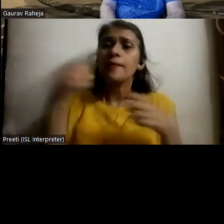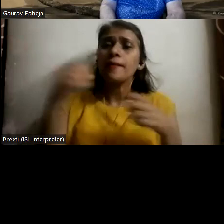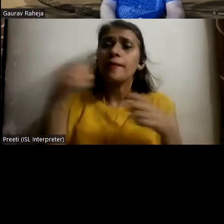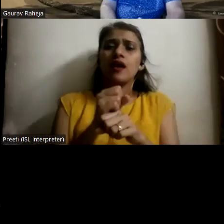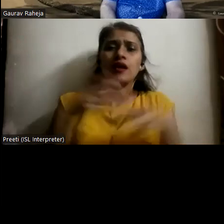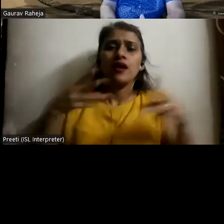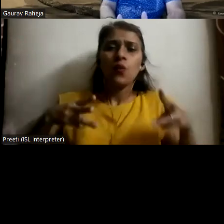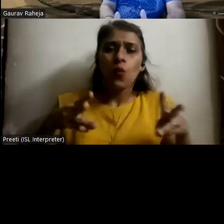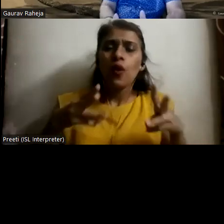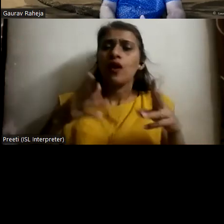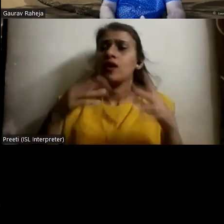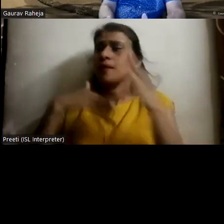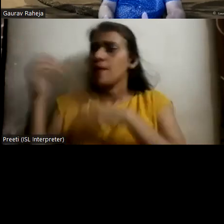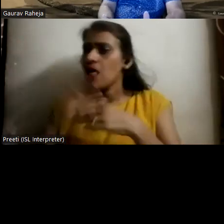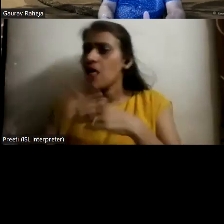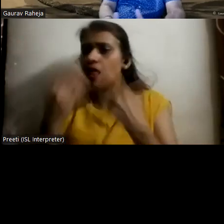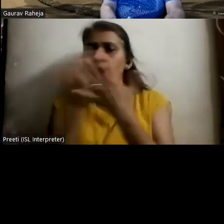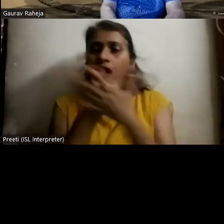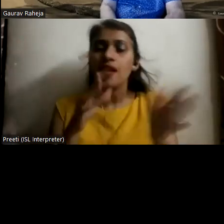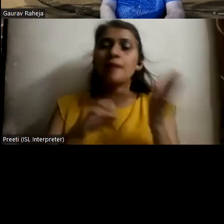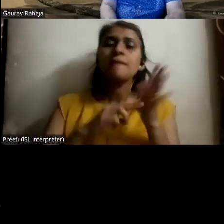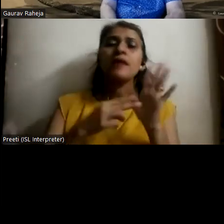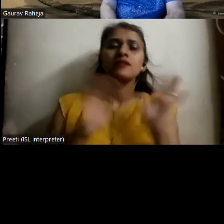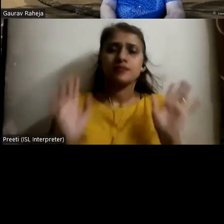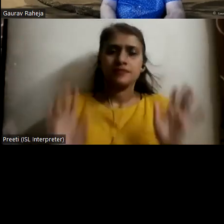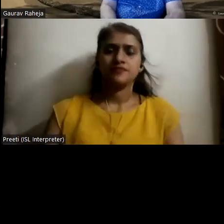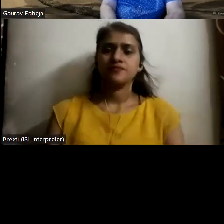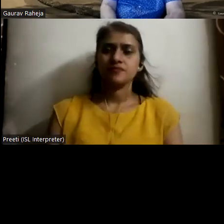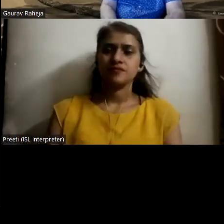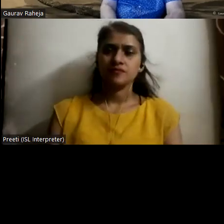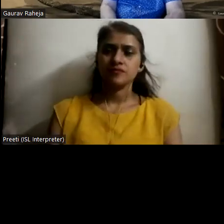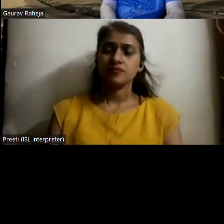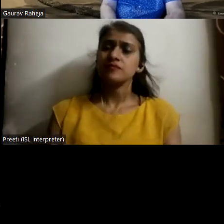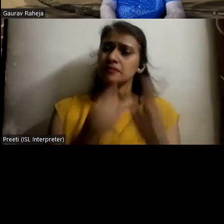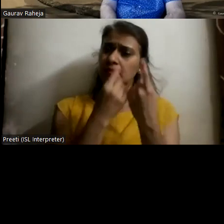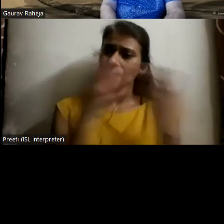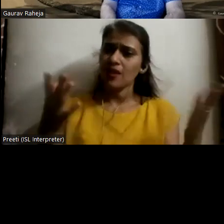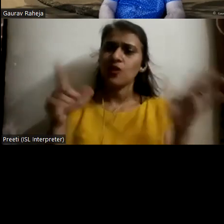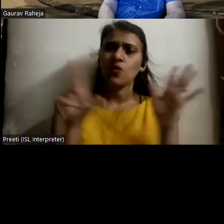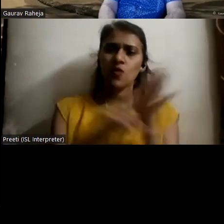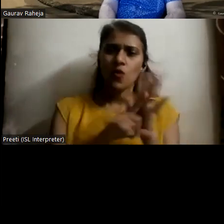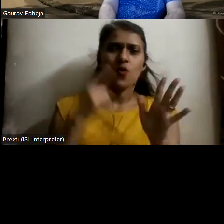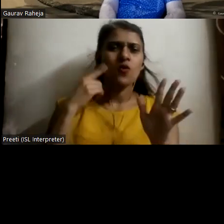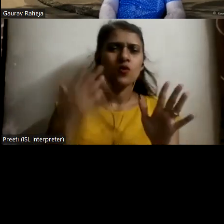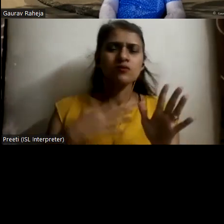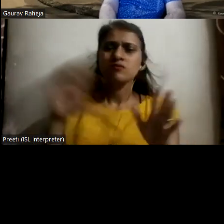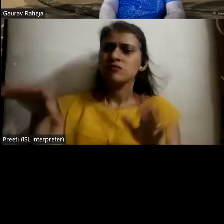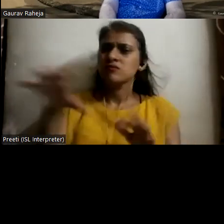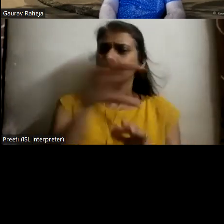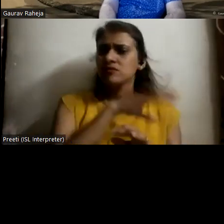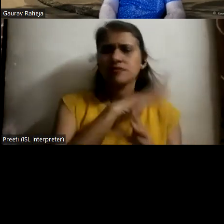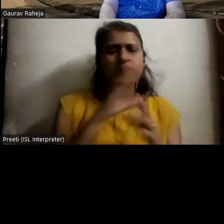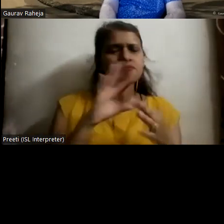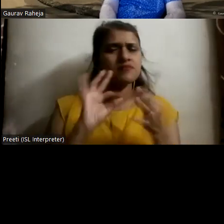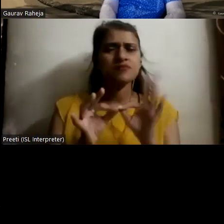to achieve it in a meaningful way this way. So most institutions are designed assuming that everybody is fit